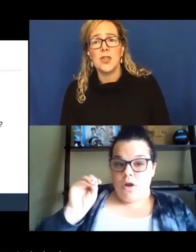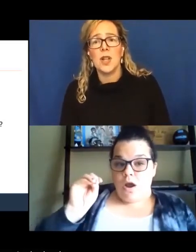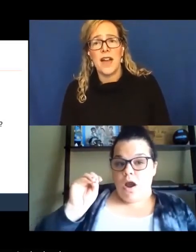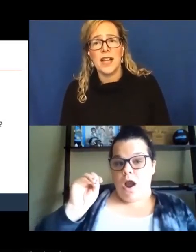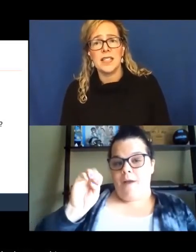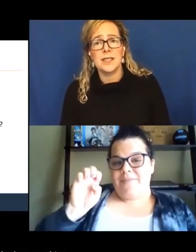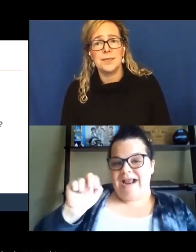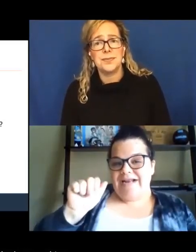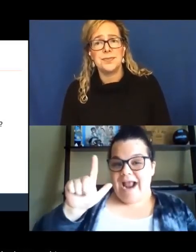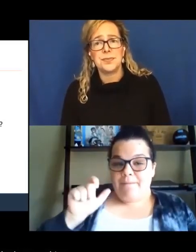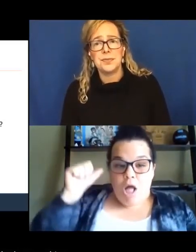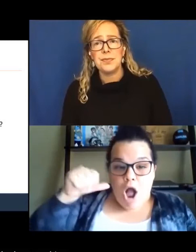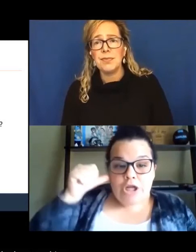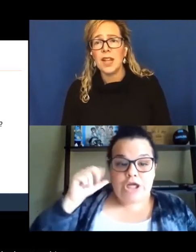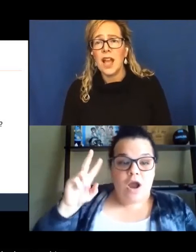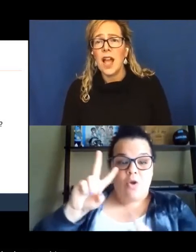a virtual event.